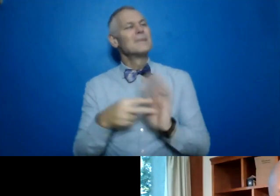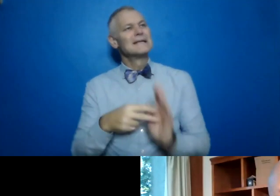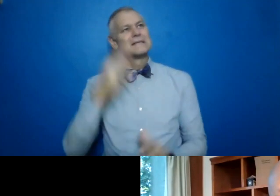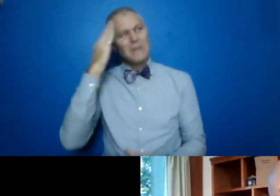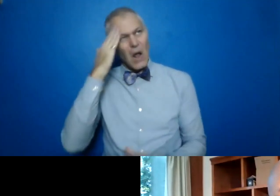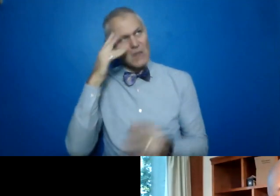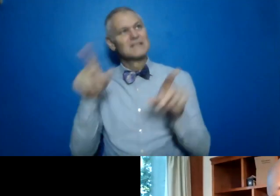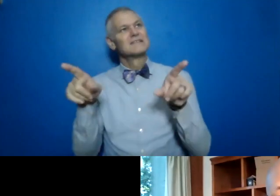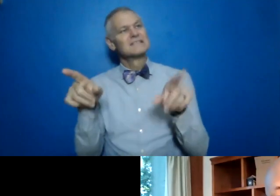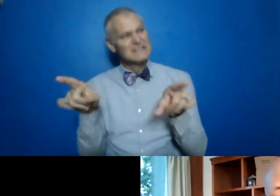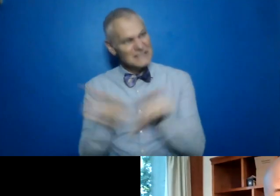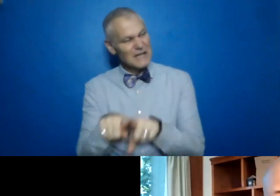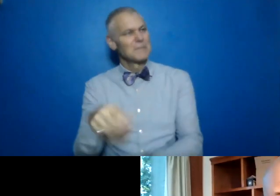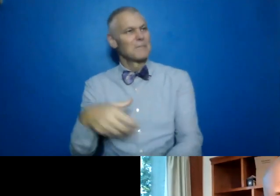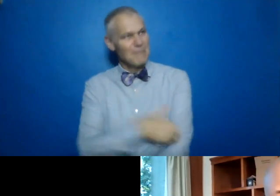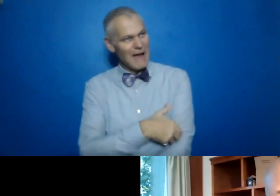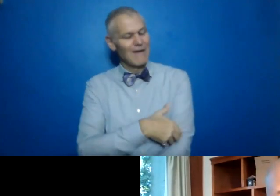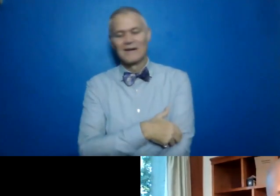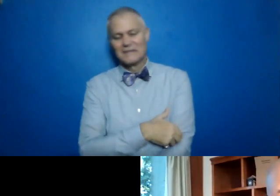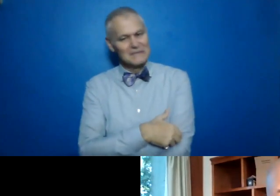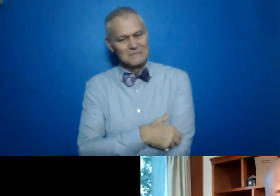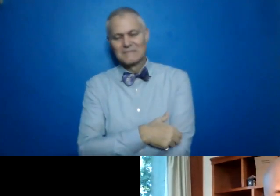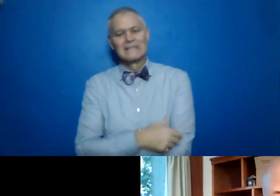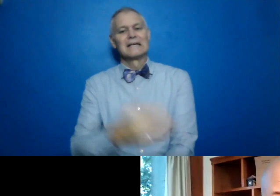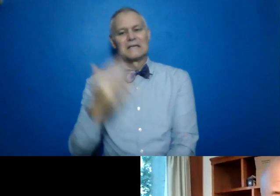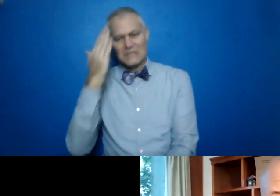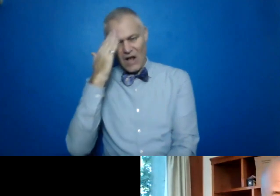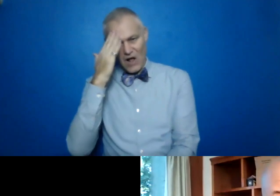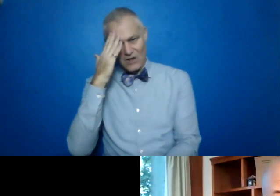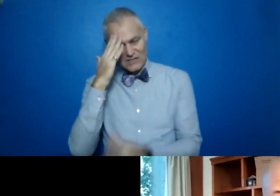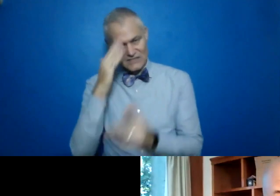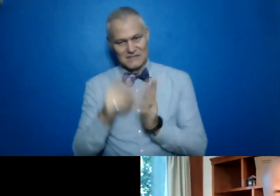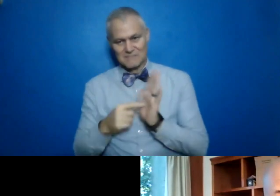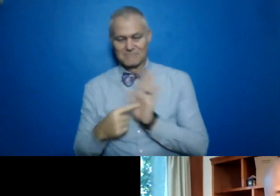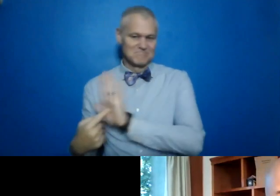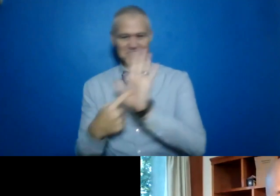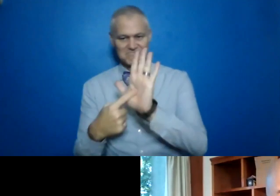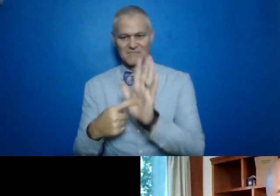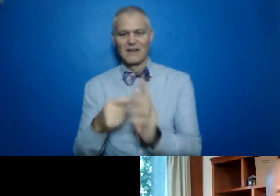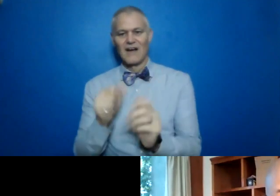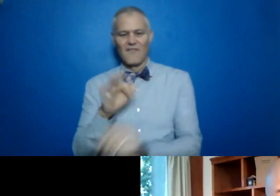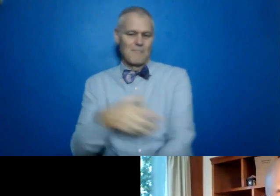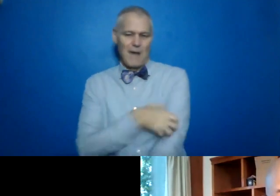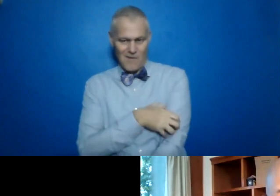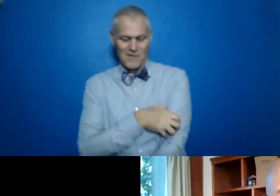power. Mm. What he actually says is knowledge is the manifestation of power. Every